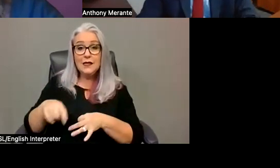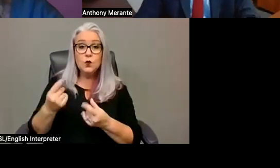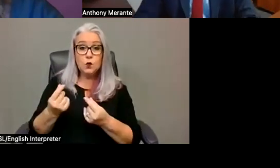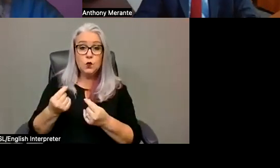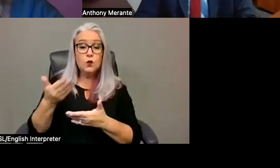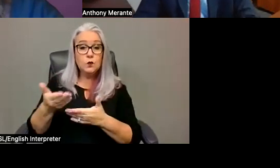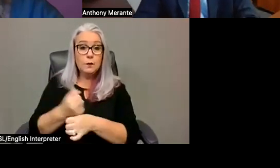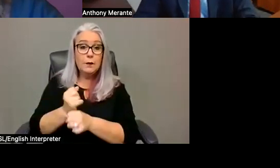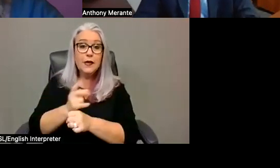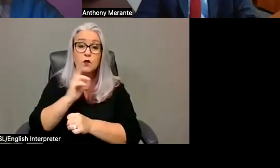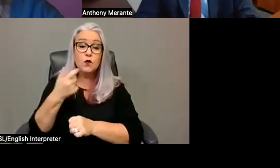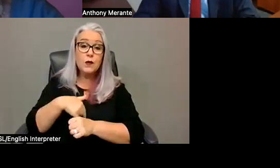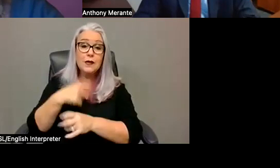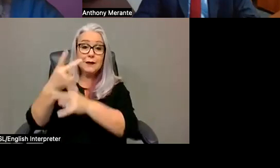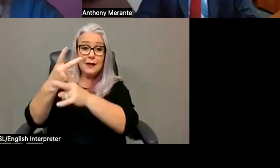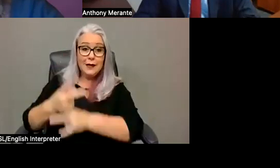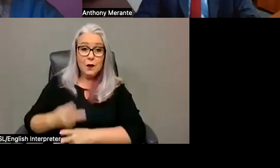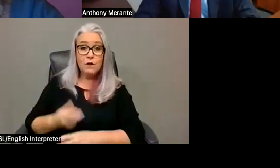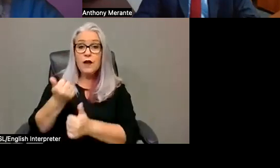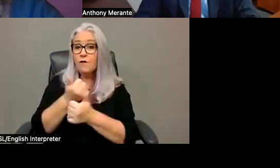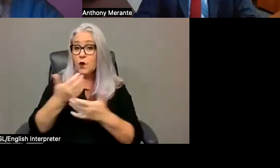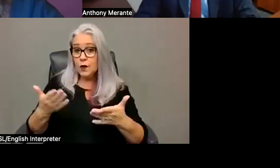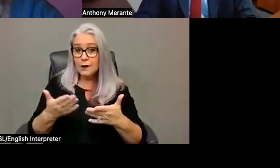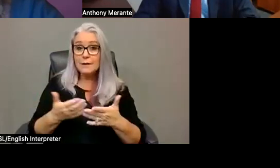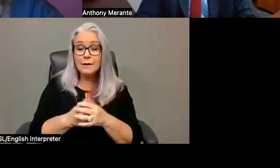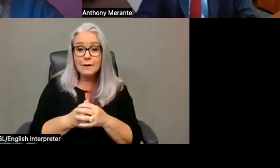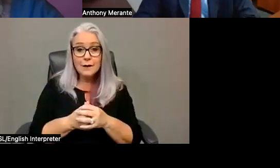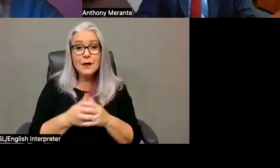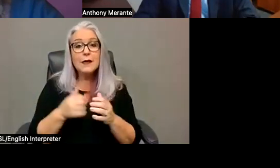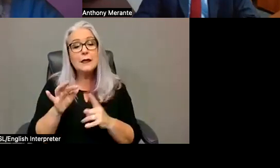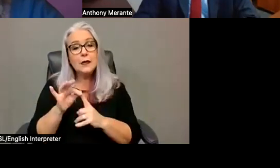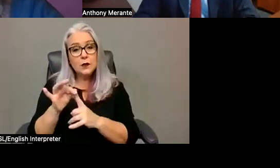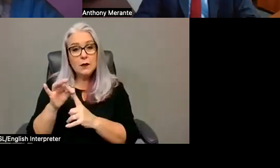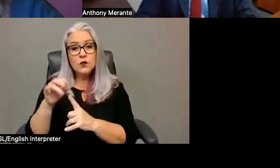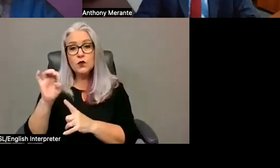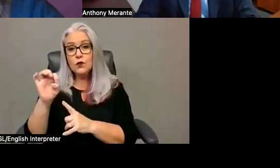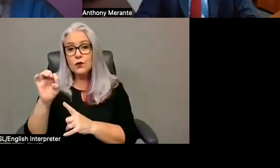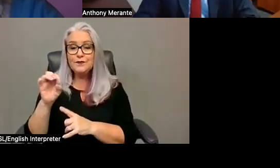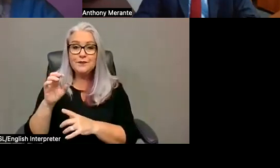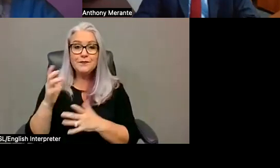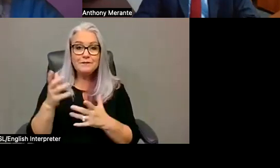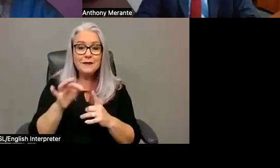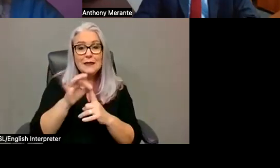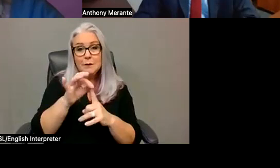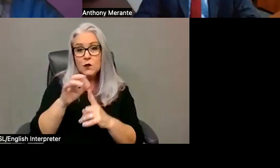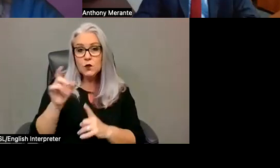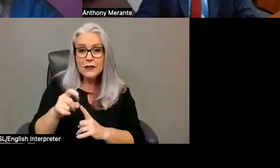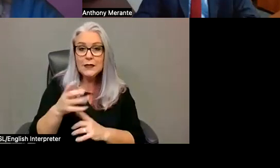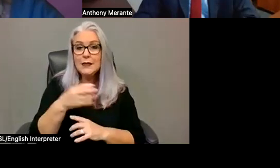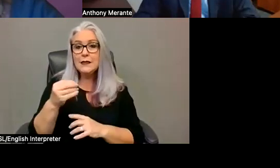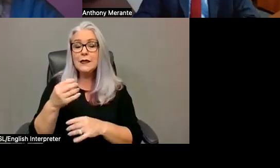making sure that we take care of everyone, including those who have special needs, to make sure that they can live equally